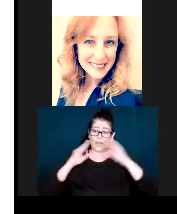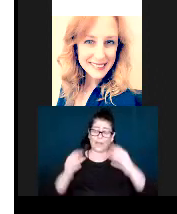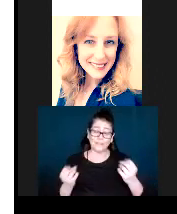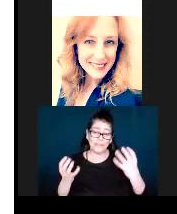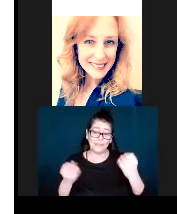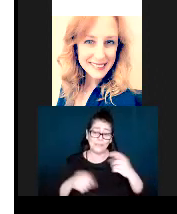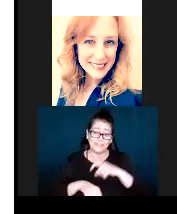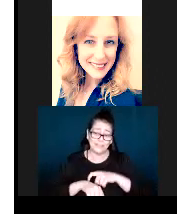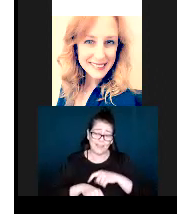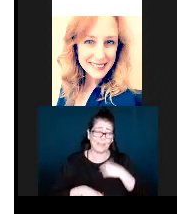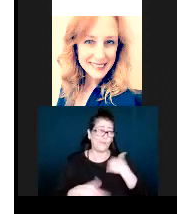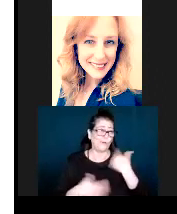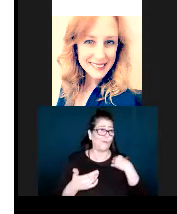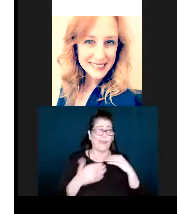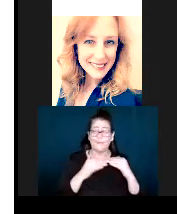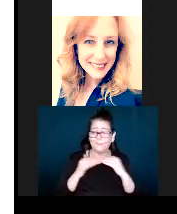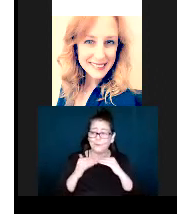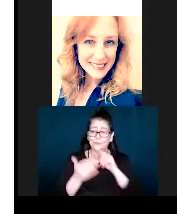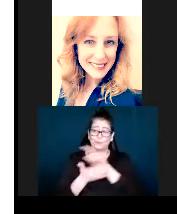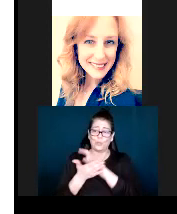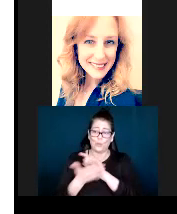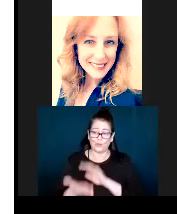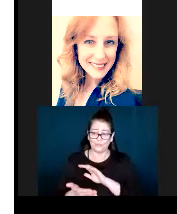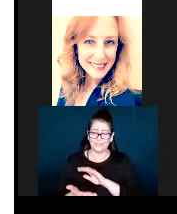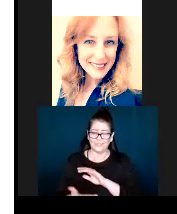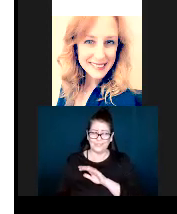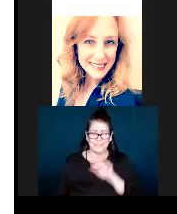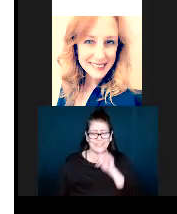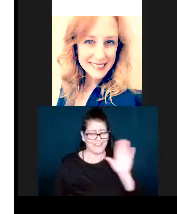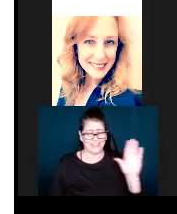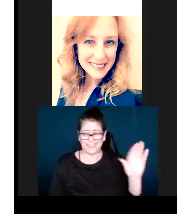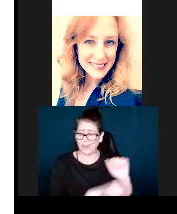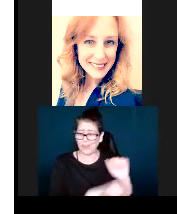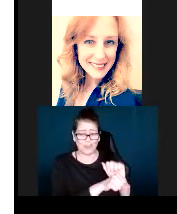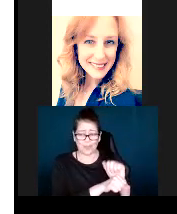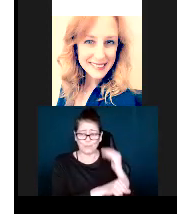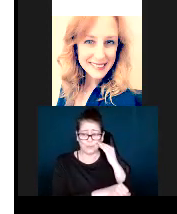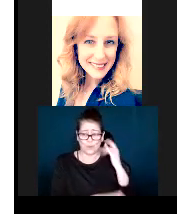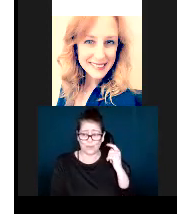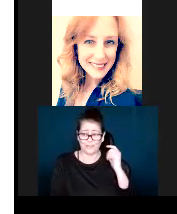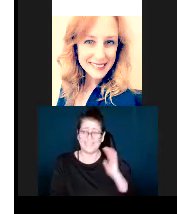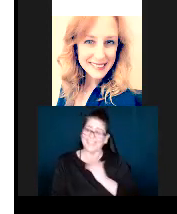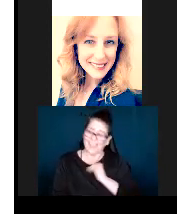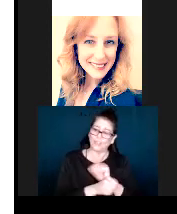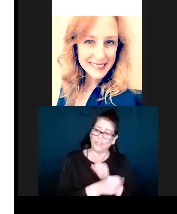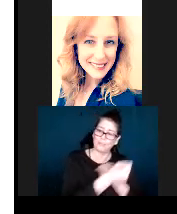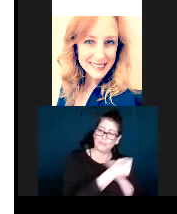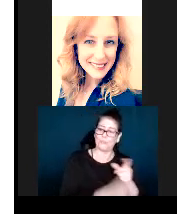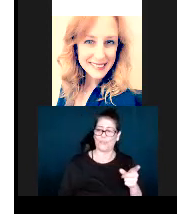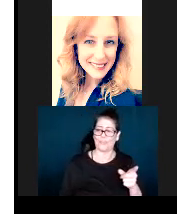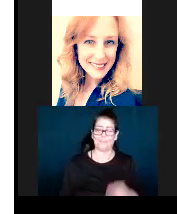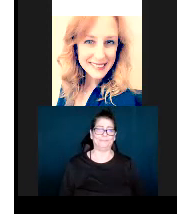colleagues that are lawyers. But as survivor, it's not their job to know this stuff. It's our job to support them through that. One of the things that our